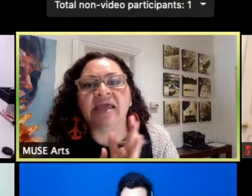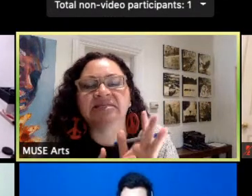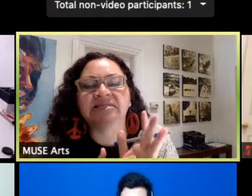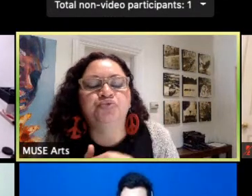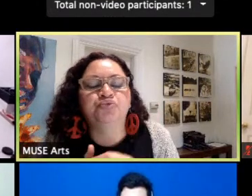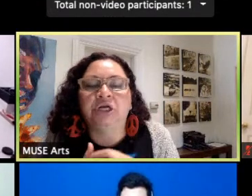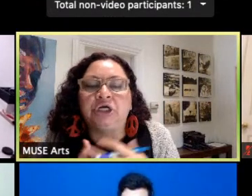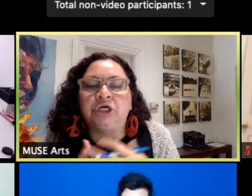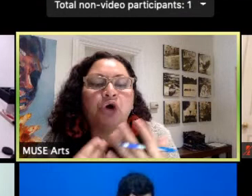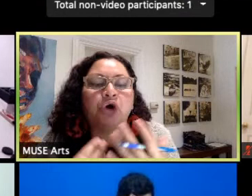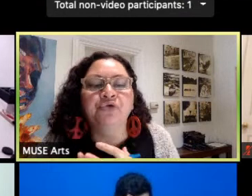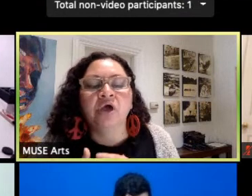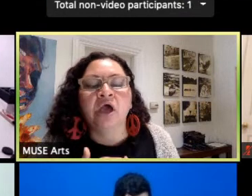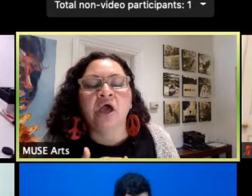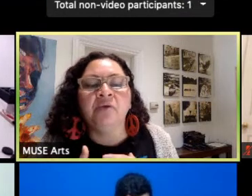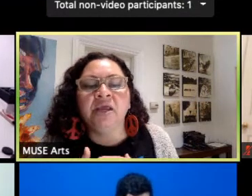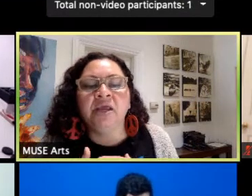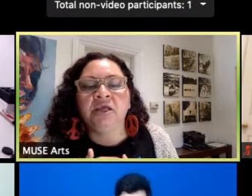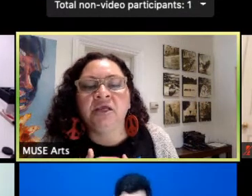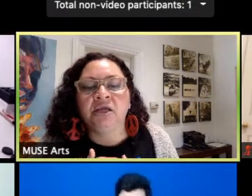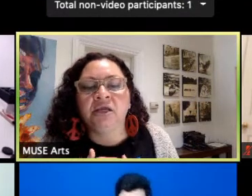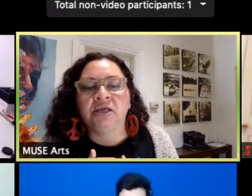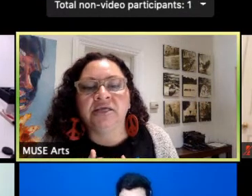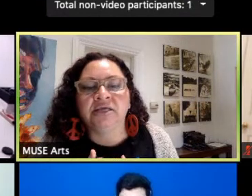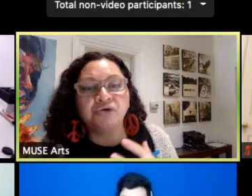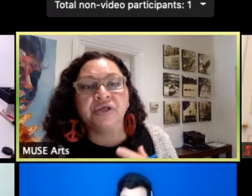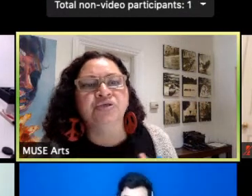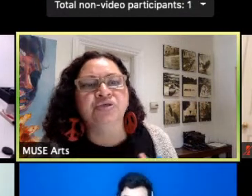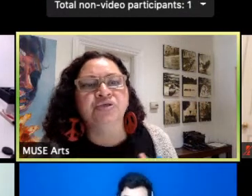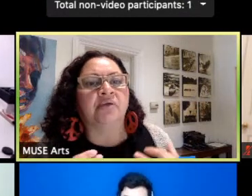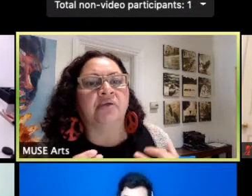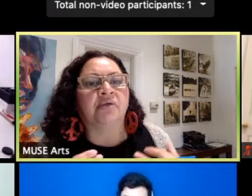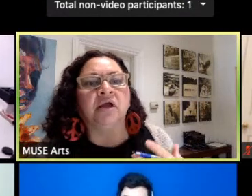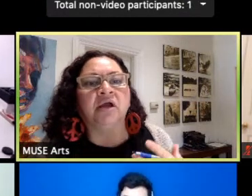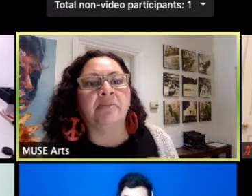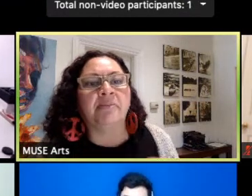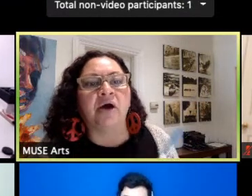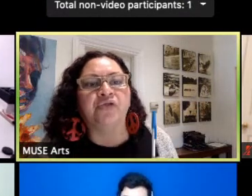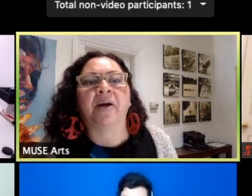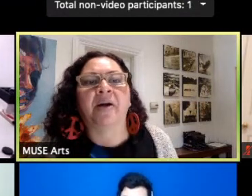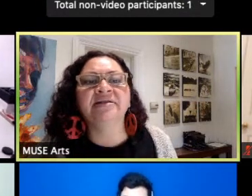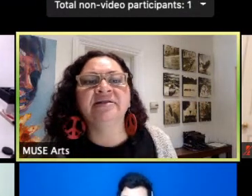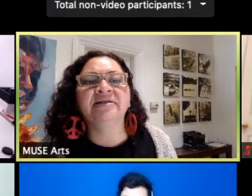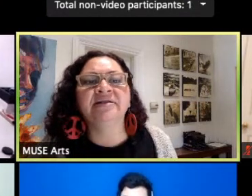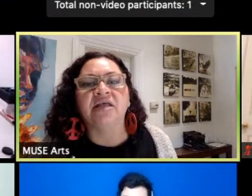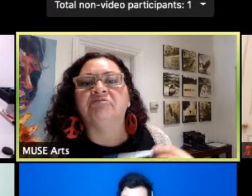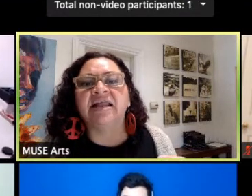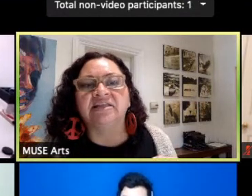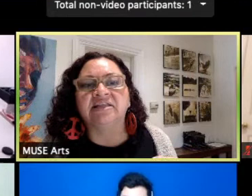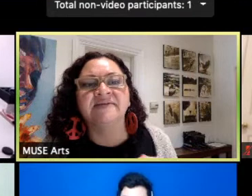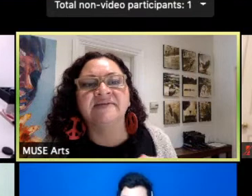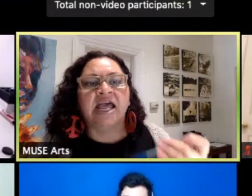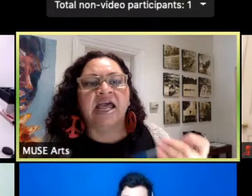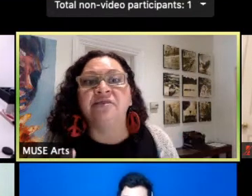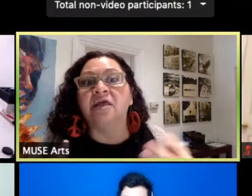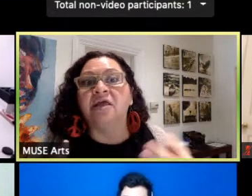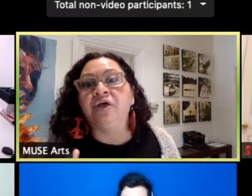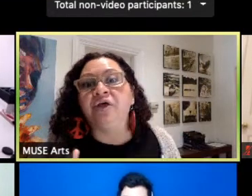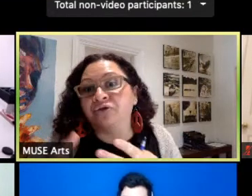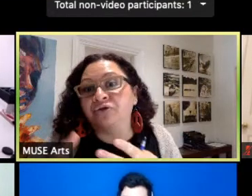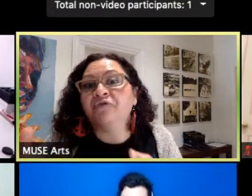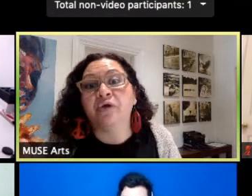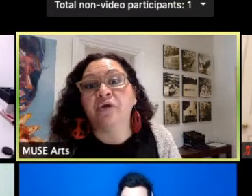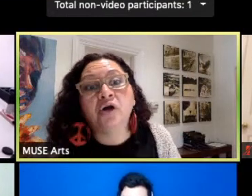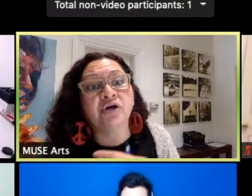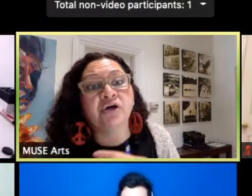of many students who were talking about their parents and their relatives, helping them with some of the works of some